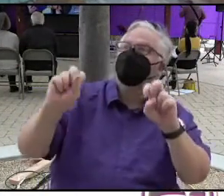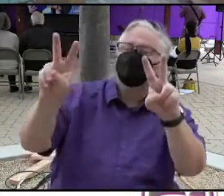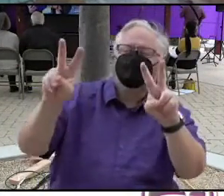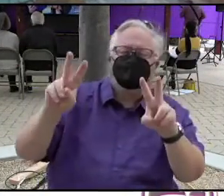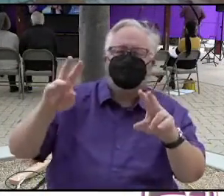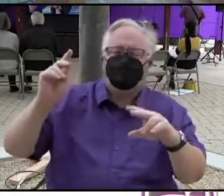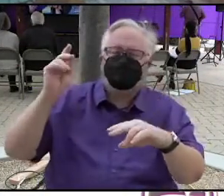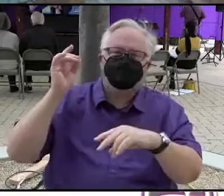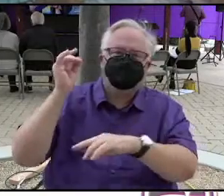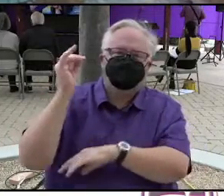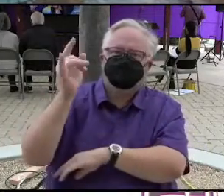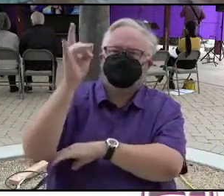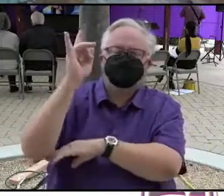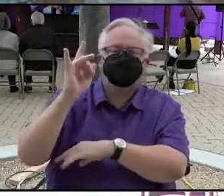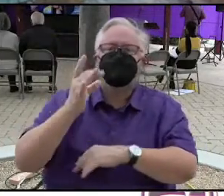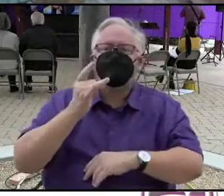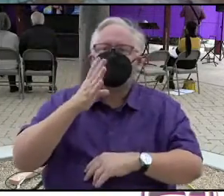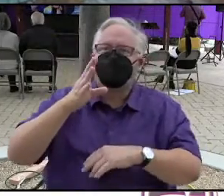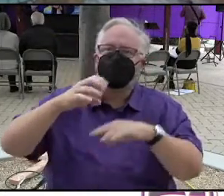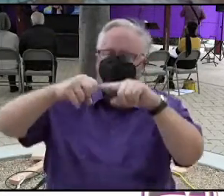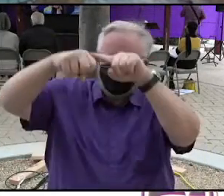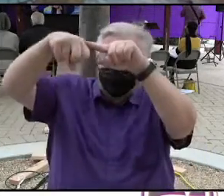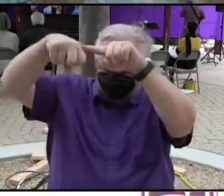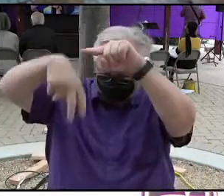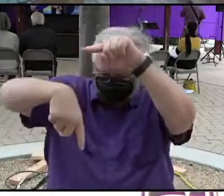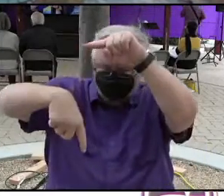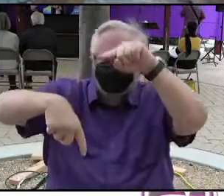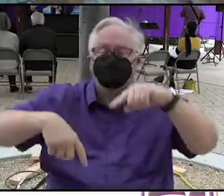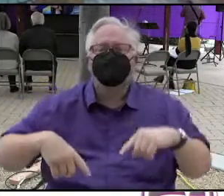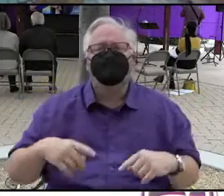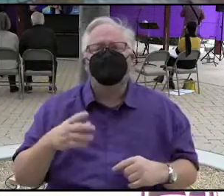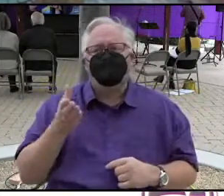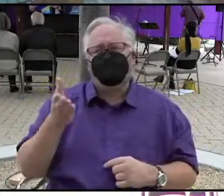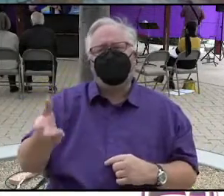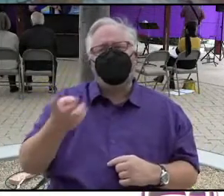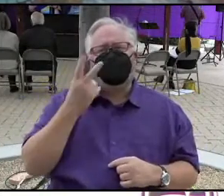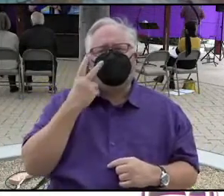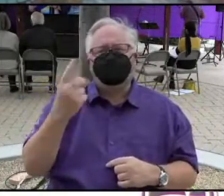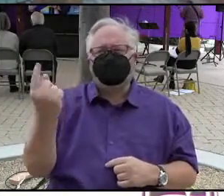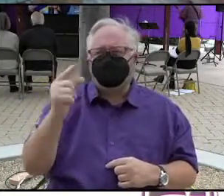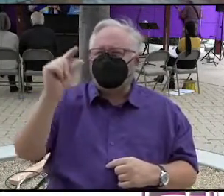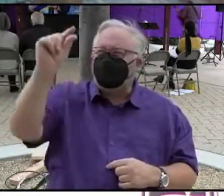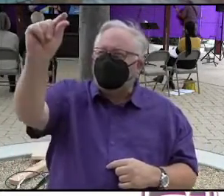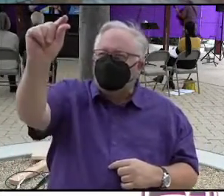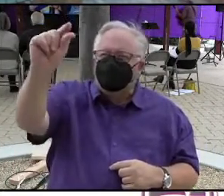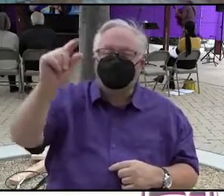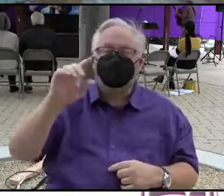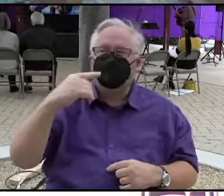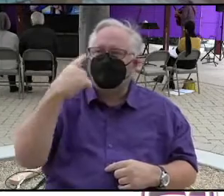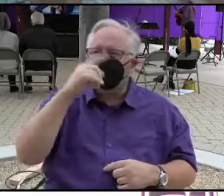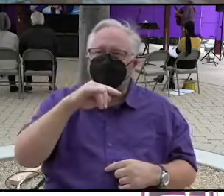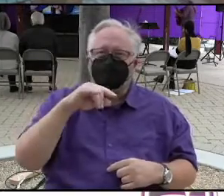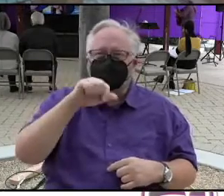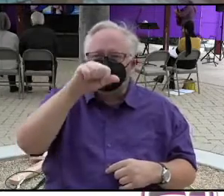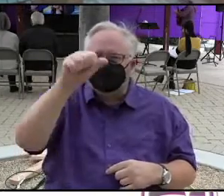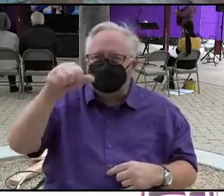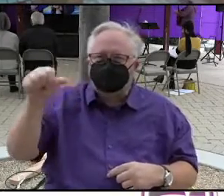sudden shaft of light. They saw there a small object, a mere dust mote in the